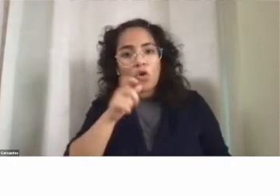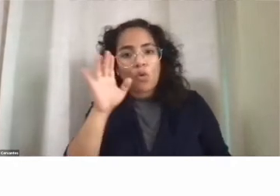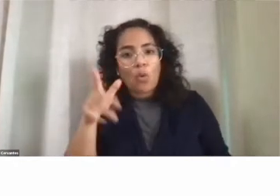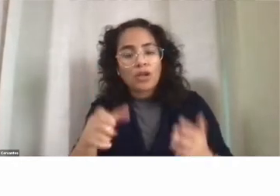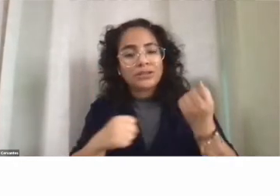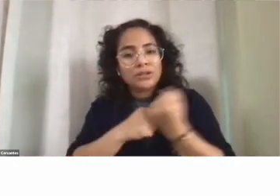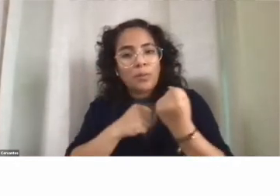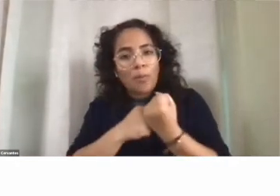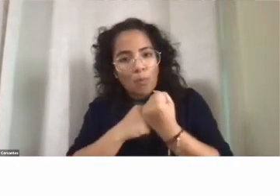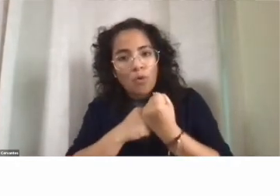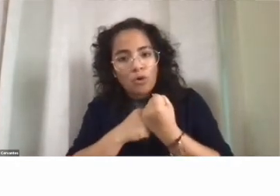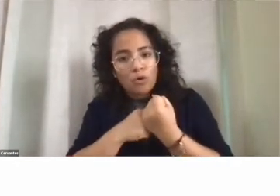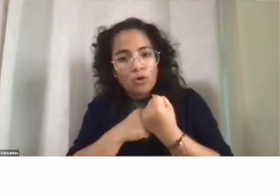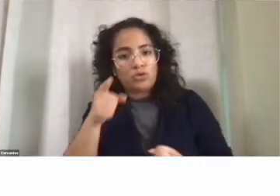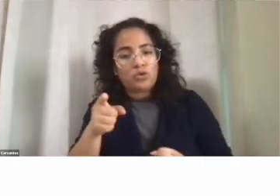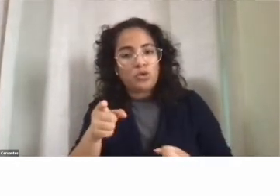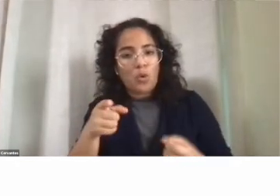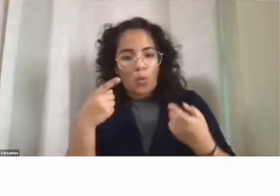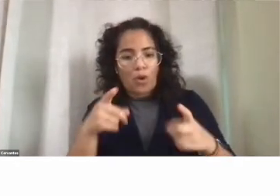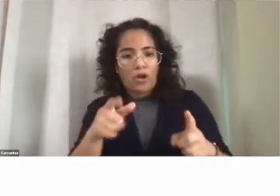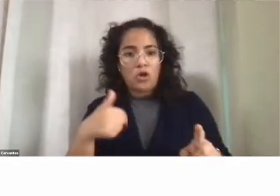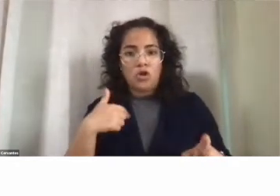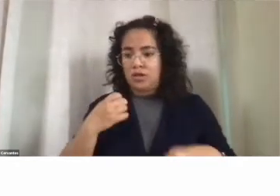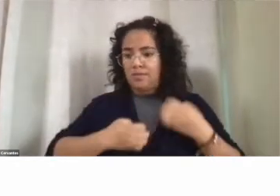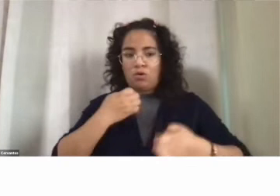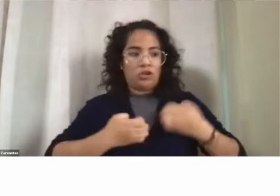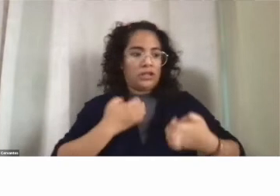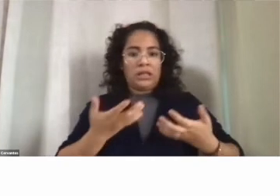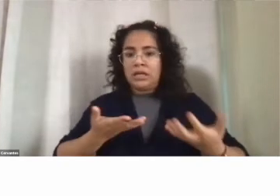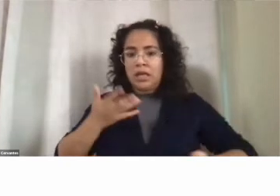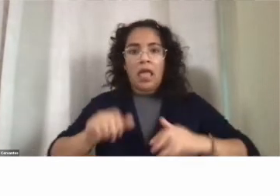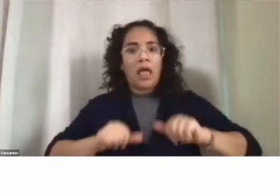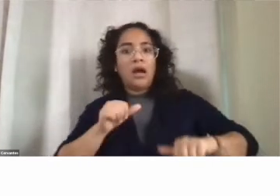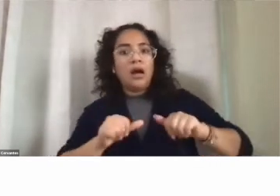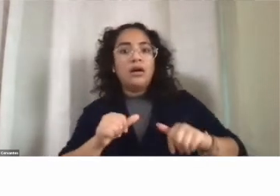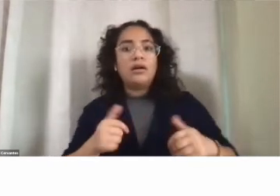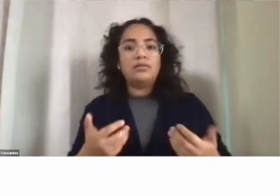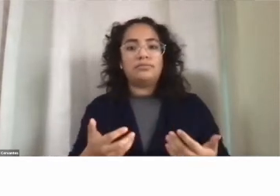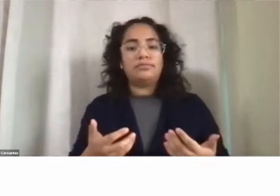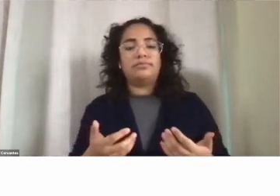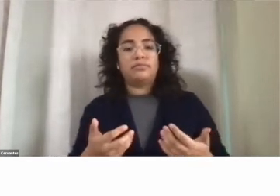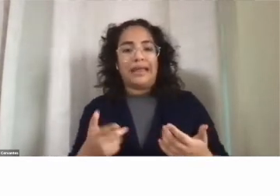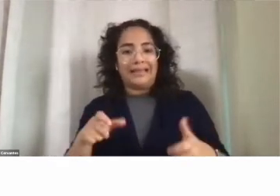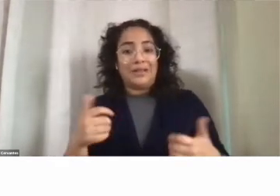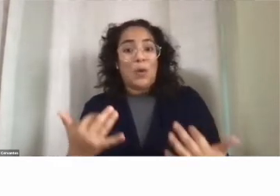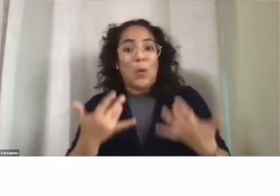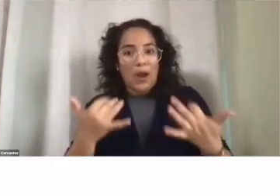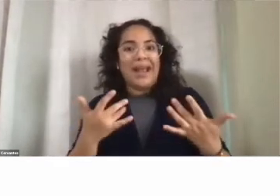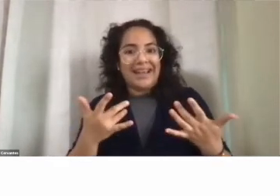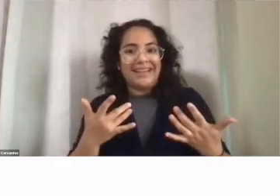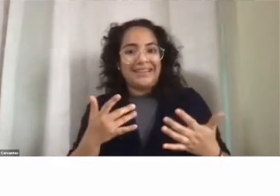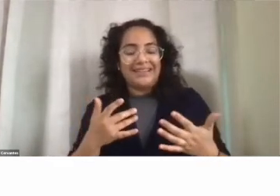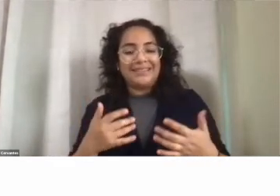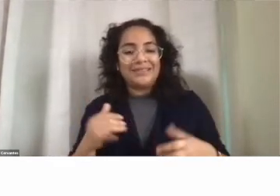morally while you're going through, and emotionally while you're going through these waiting periods, and also through